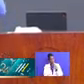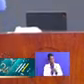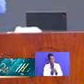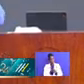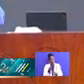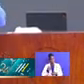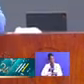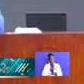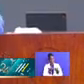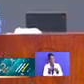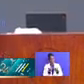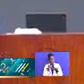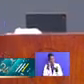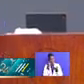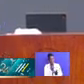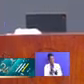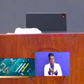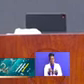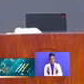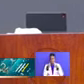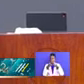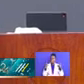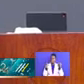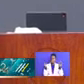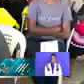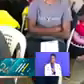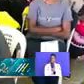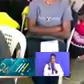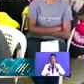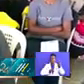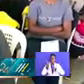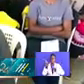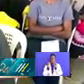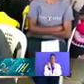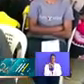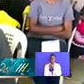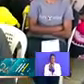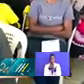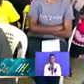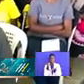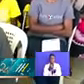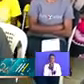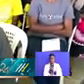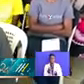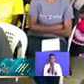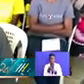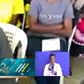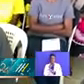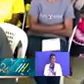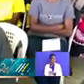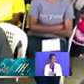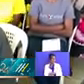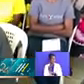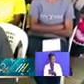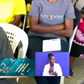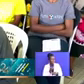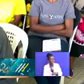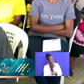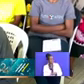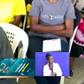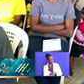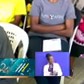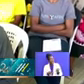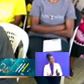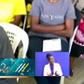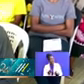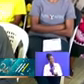can only have a passport and you can never travel with it so one day I decided to ask my mom a question so I asked my mom